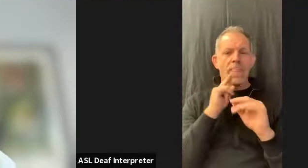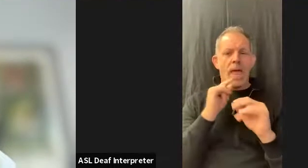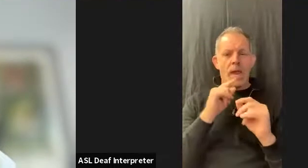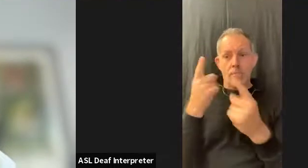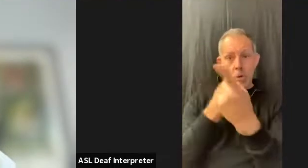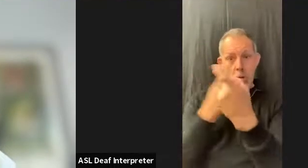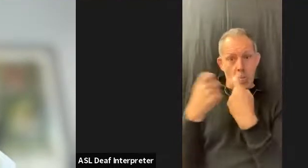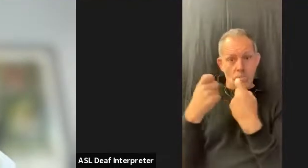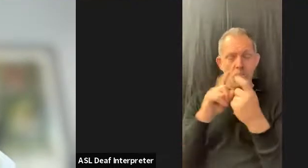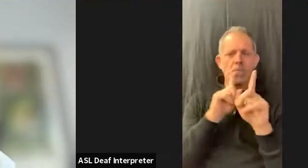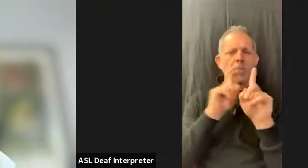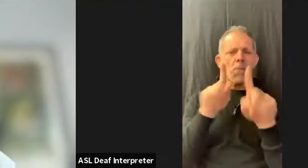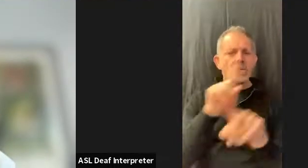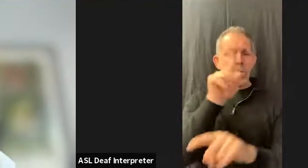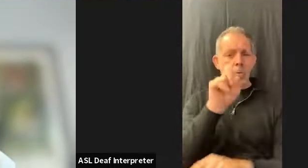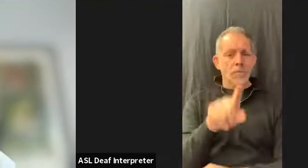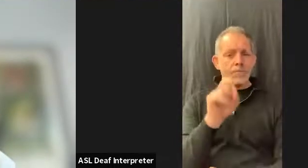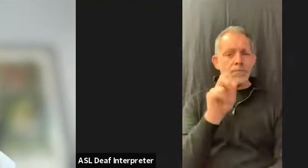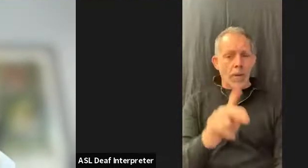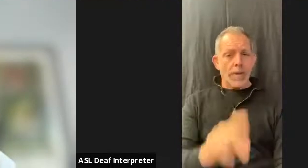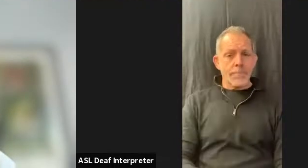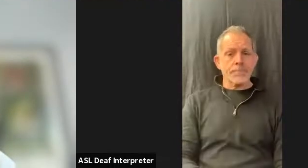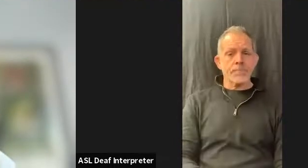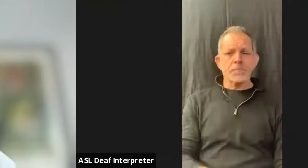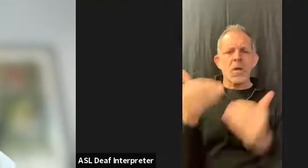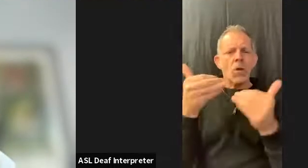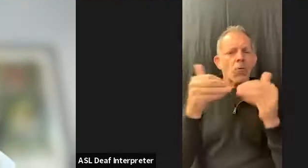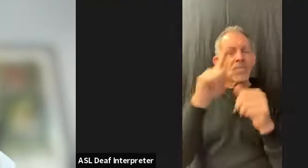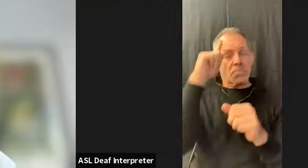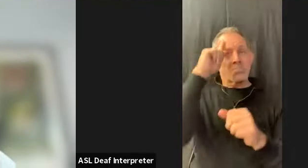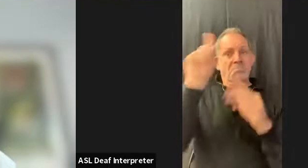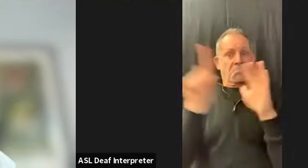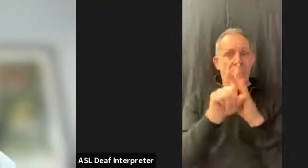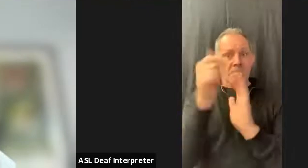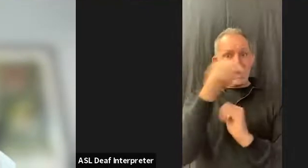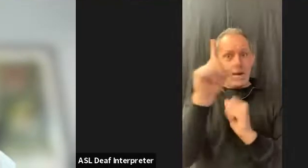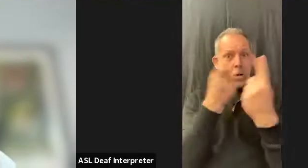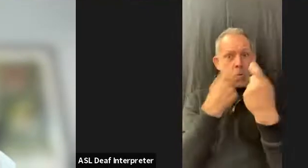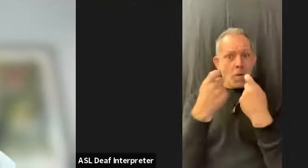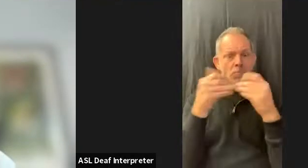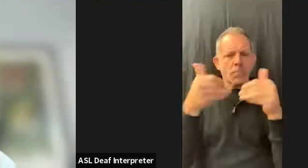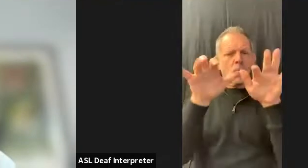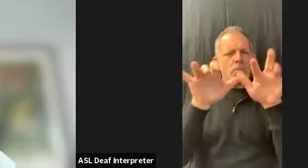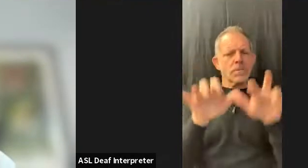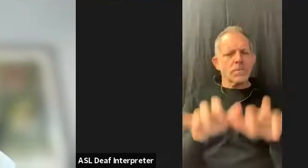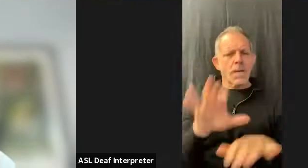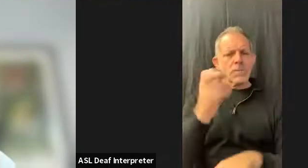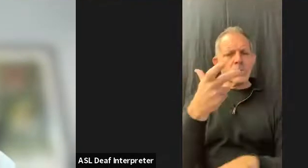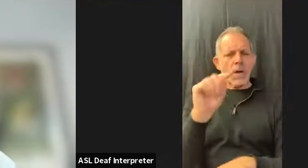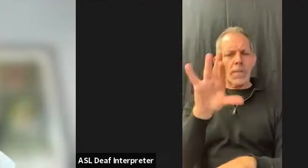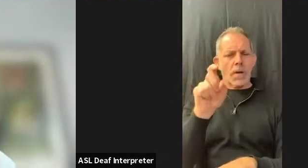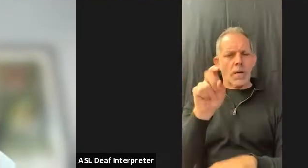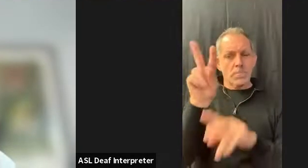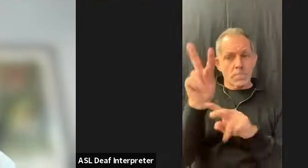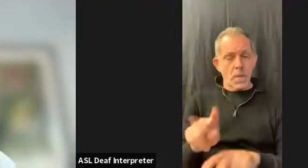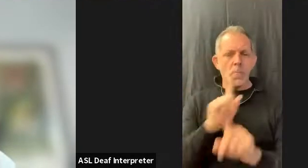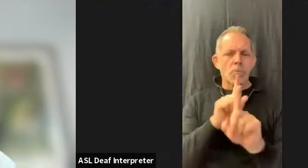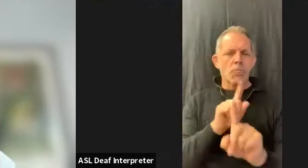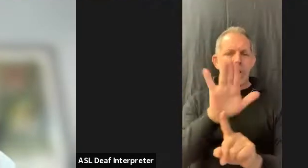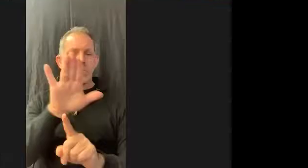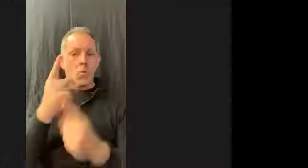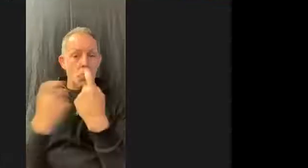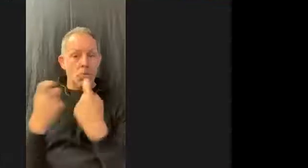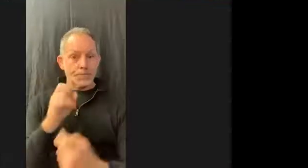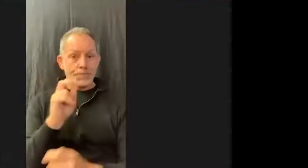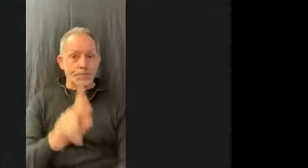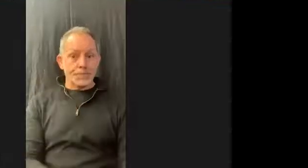to everyone so that all of our speakers can see. Thank you again for joining us. And with that, I will turn it over to Executive Summers. Well, thank